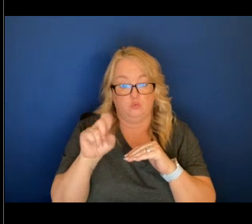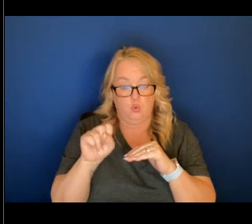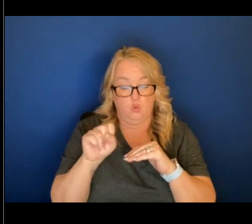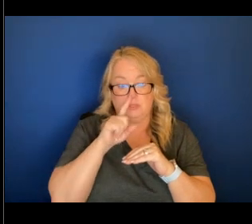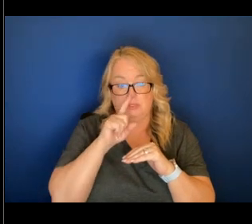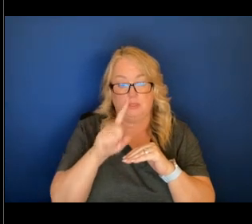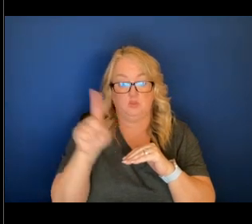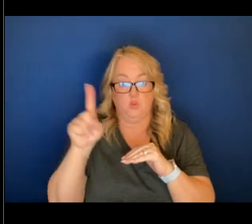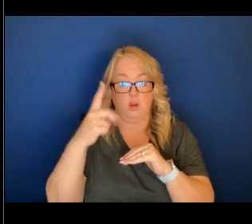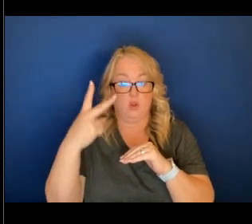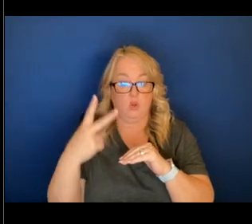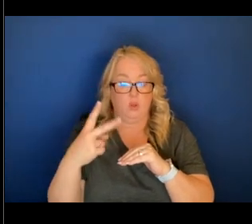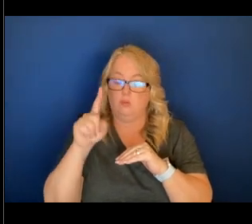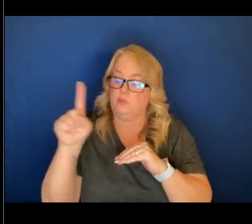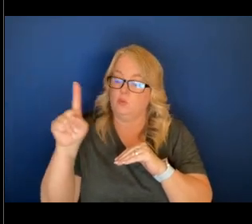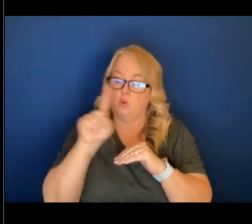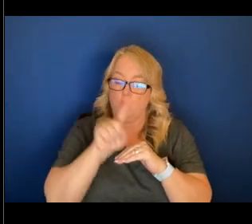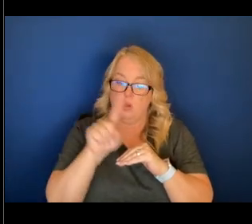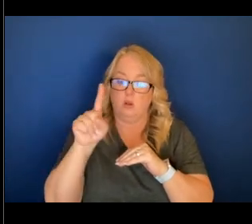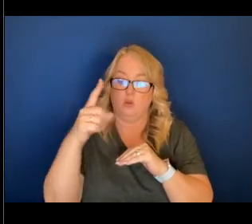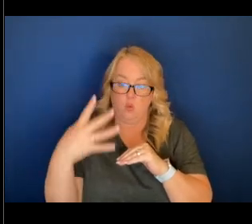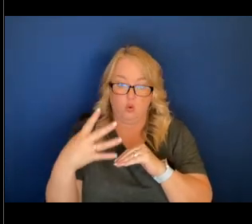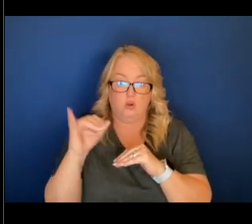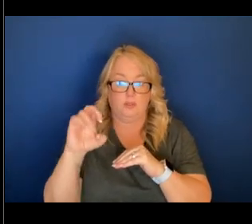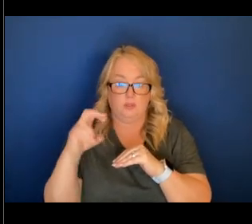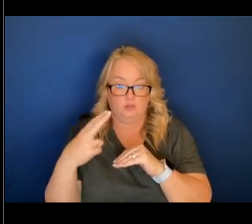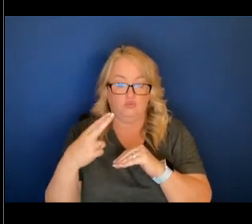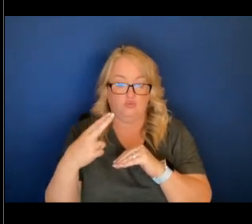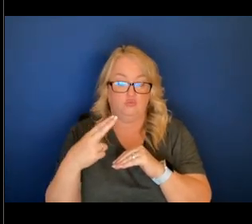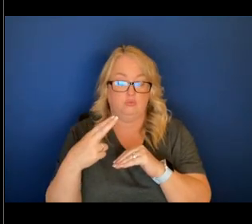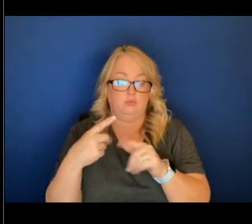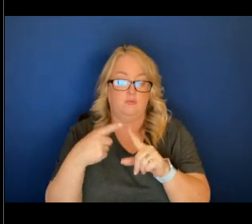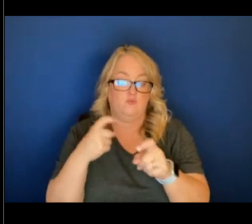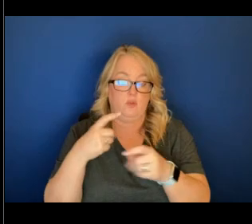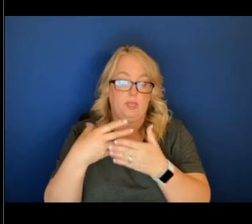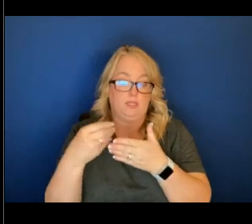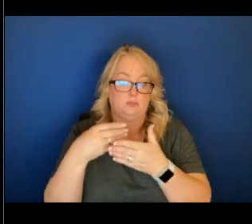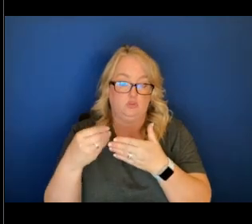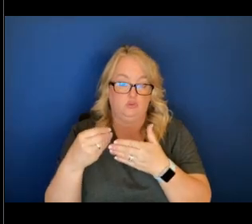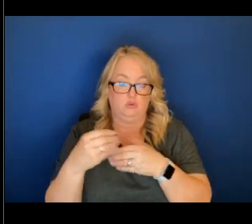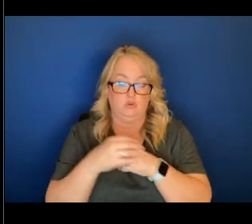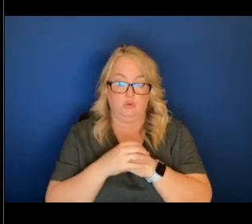1 1/4 inch from the exterior landing.